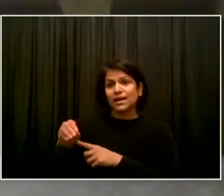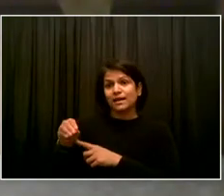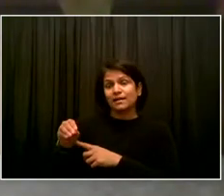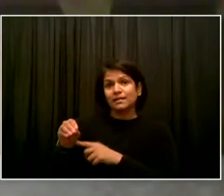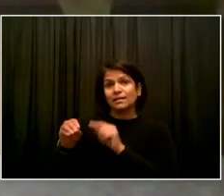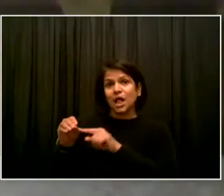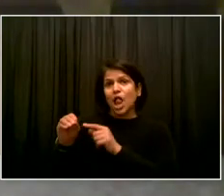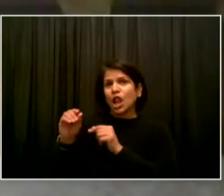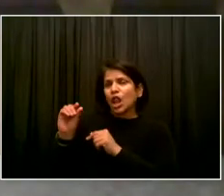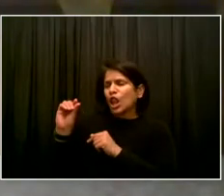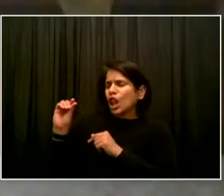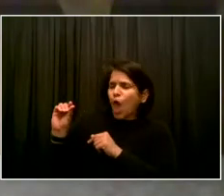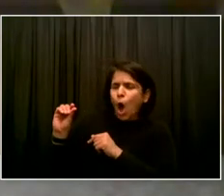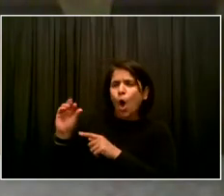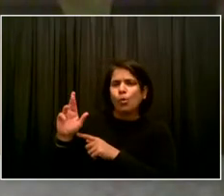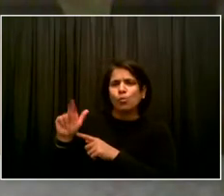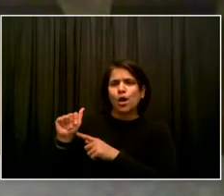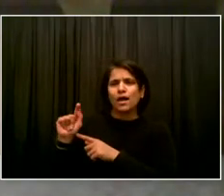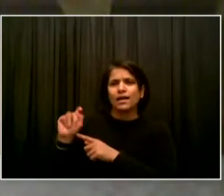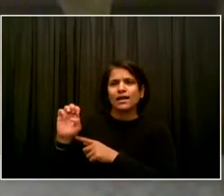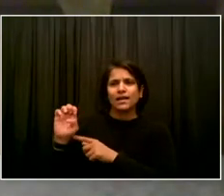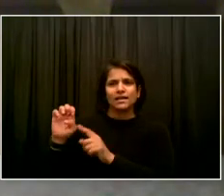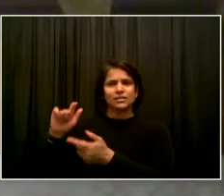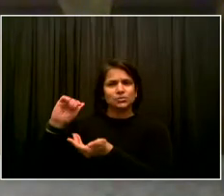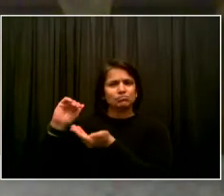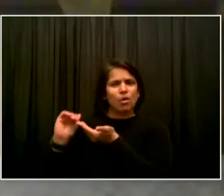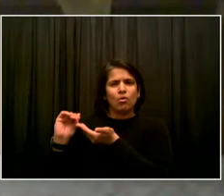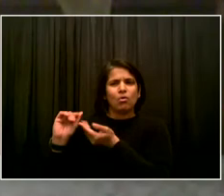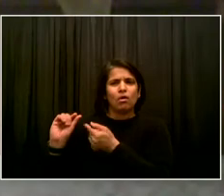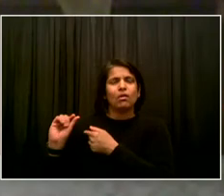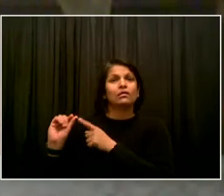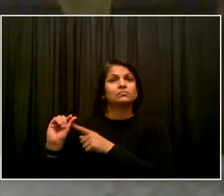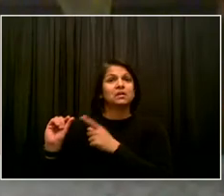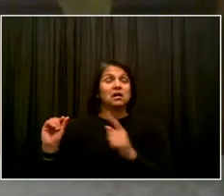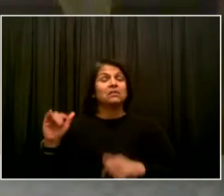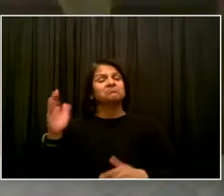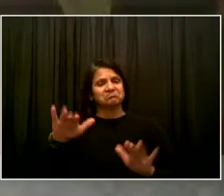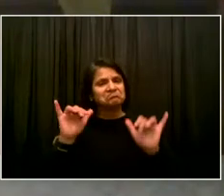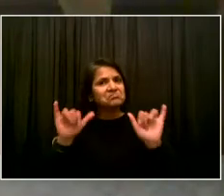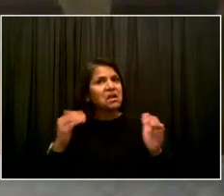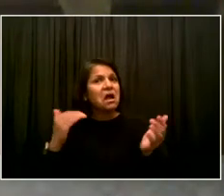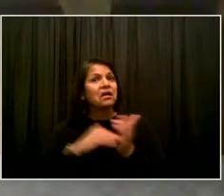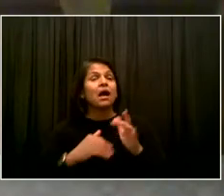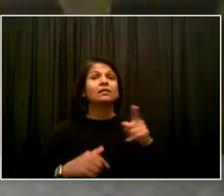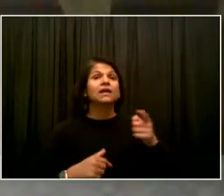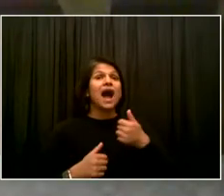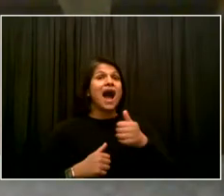stated, 98% of close contacts in school don't turn into positive